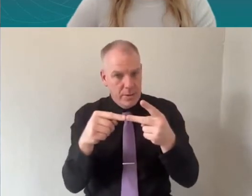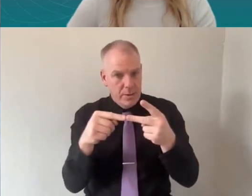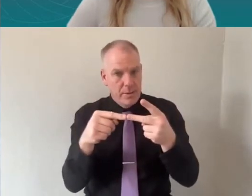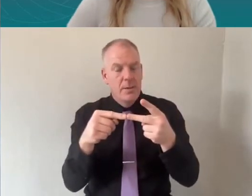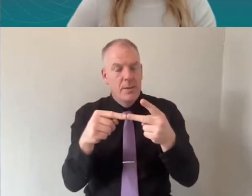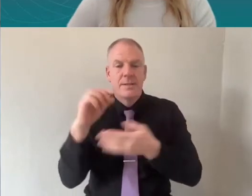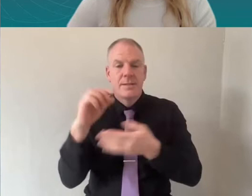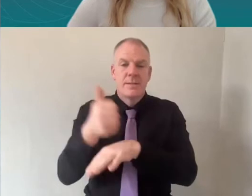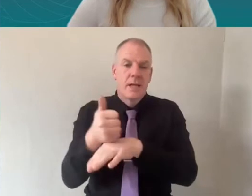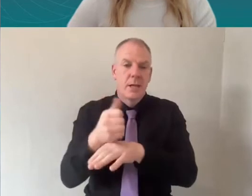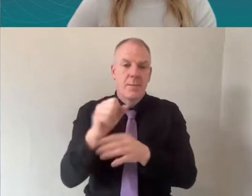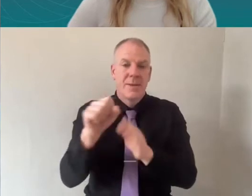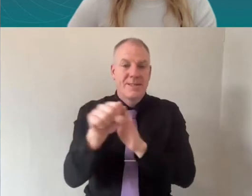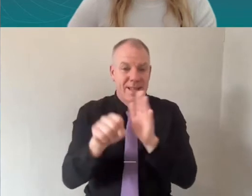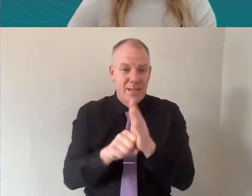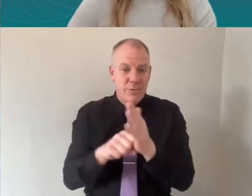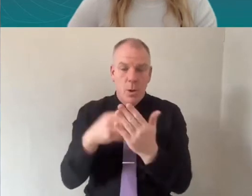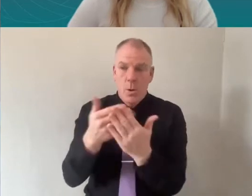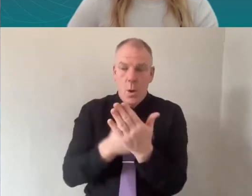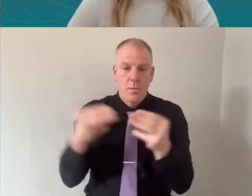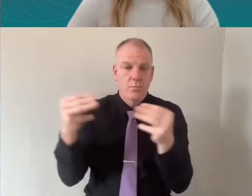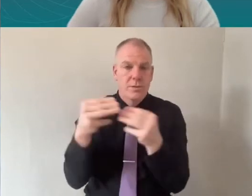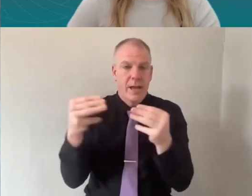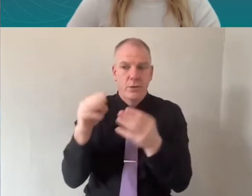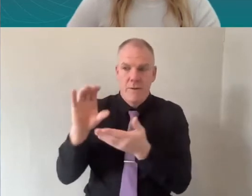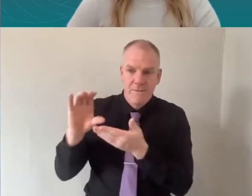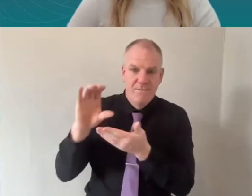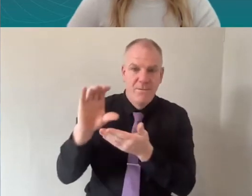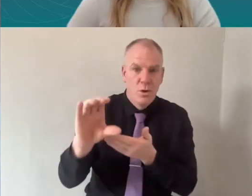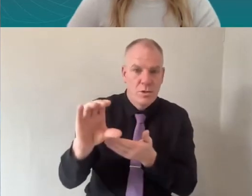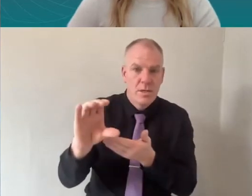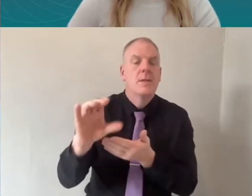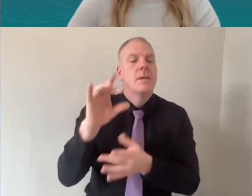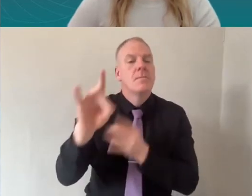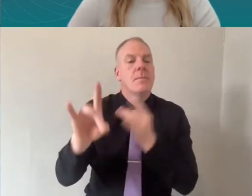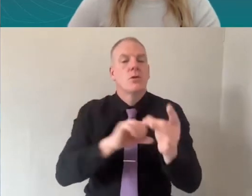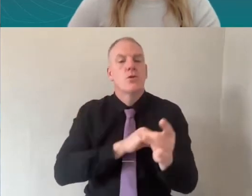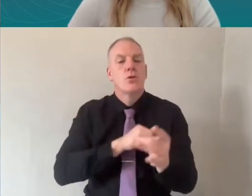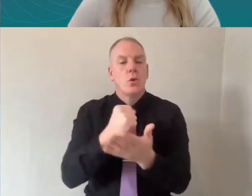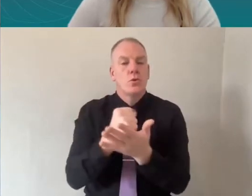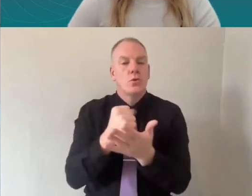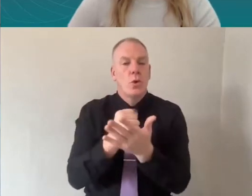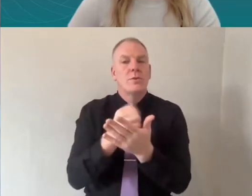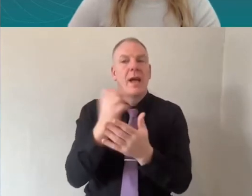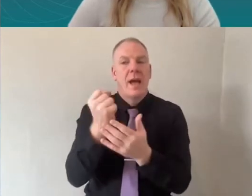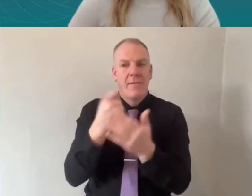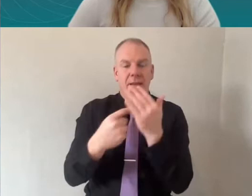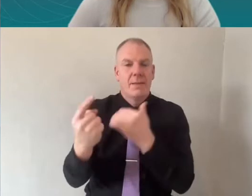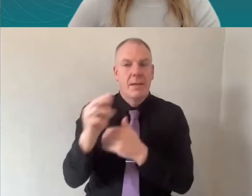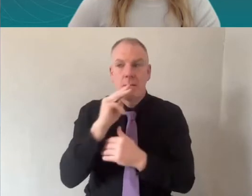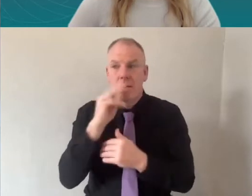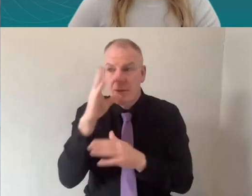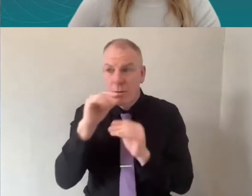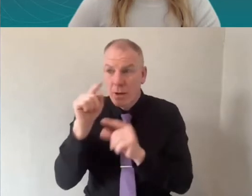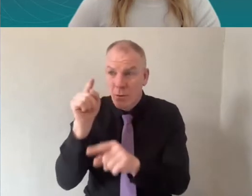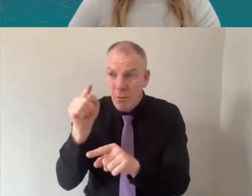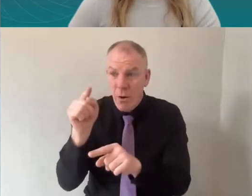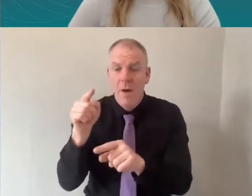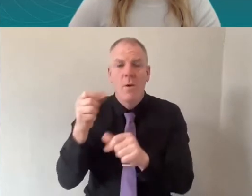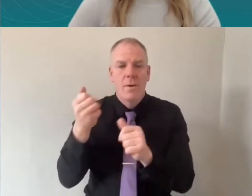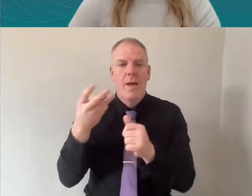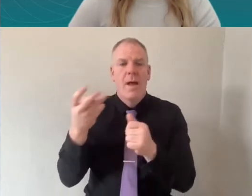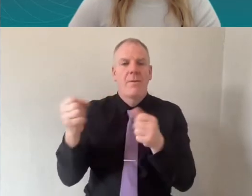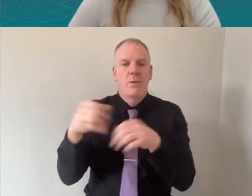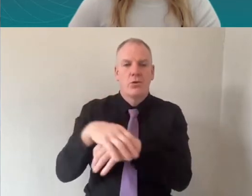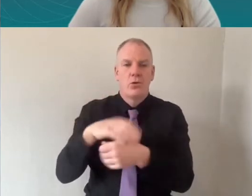establish a statutory Learner Protection Fund to provide security to learners in independent private education and training